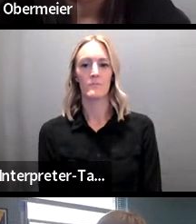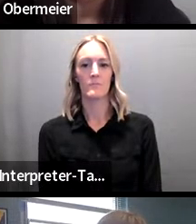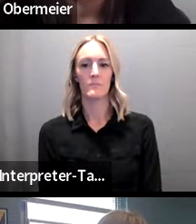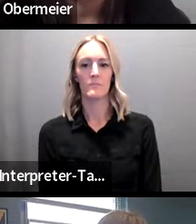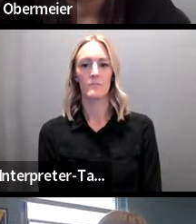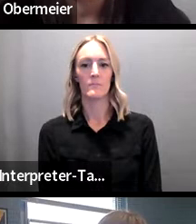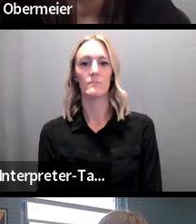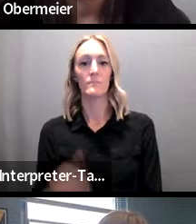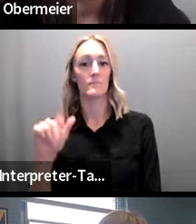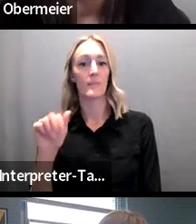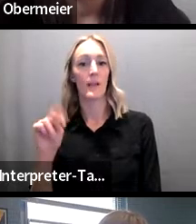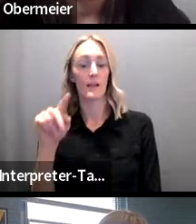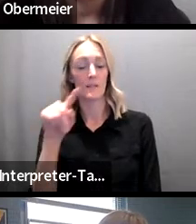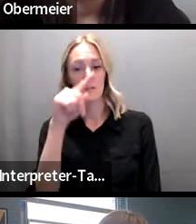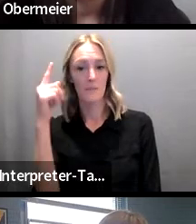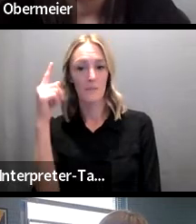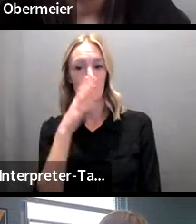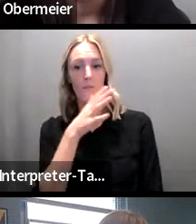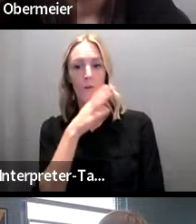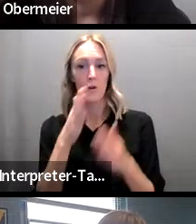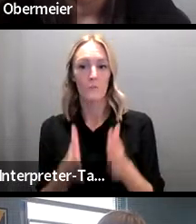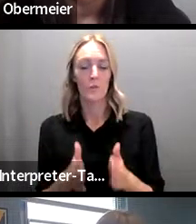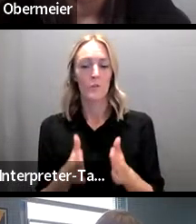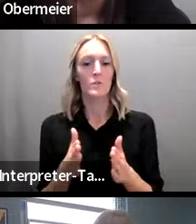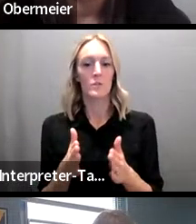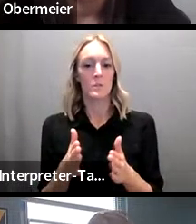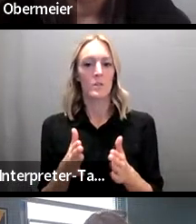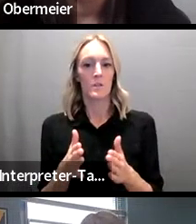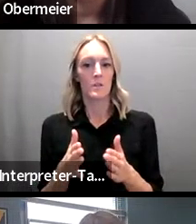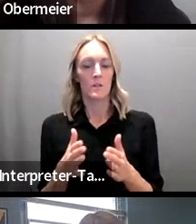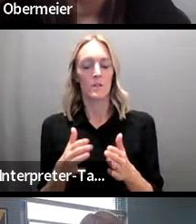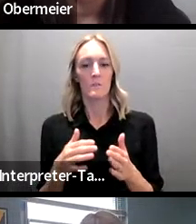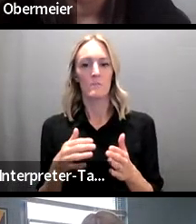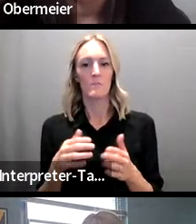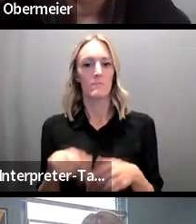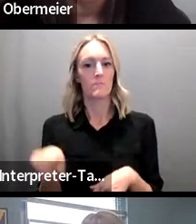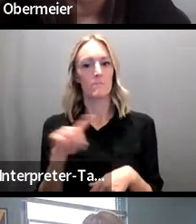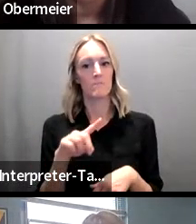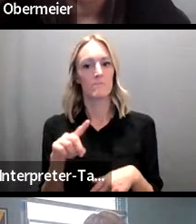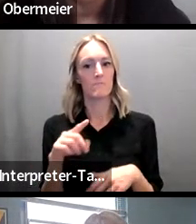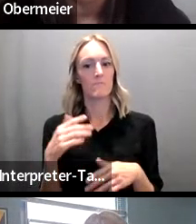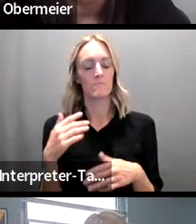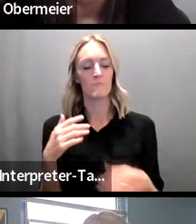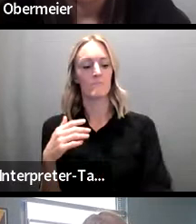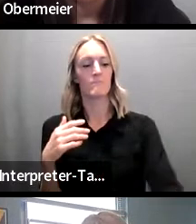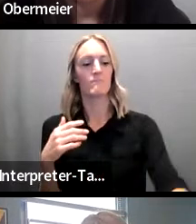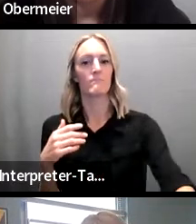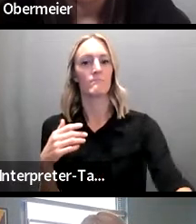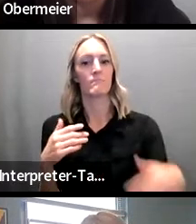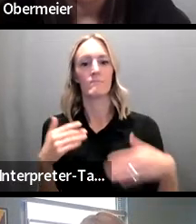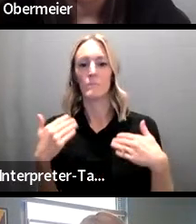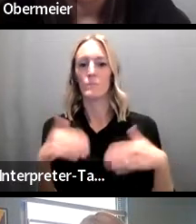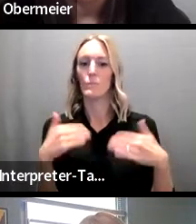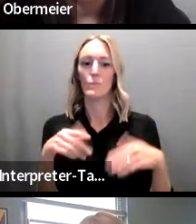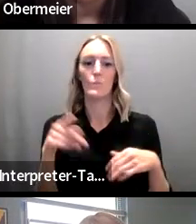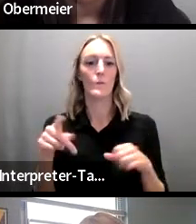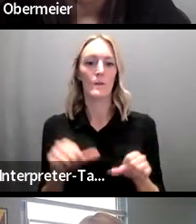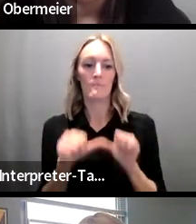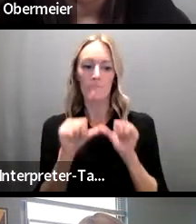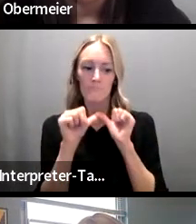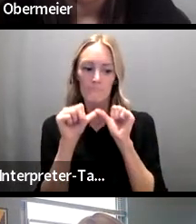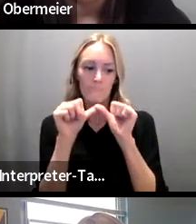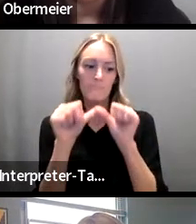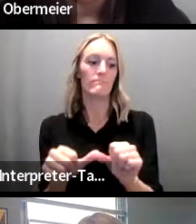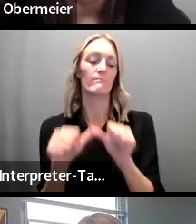Kansas Black Farmers, you guys have really been with marching along for the